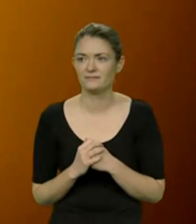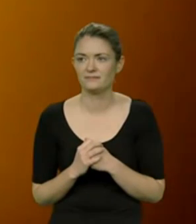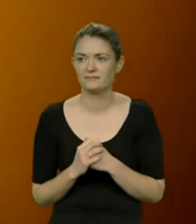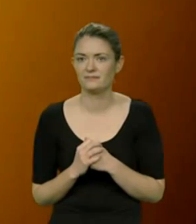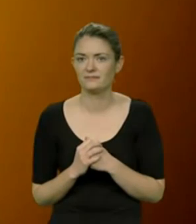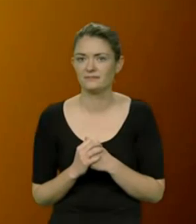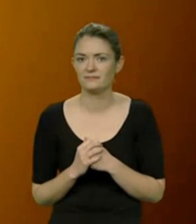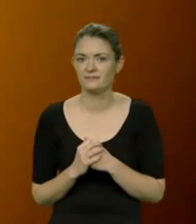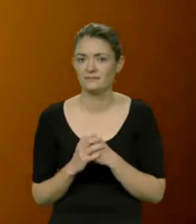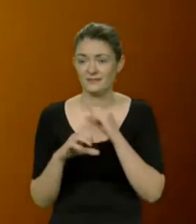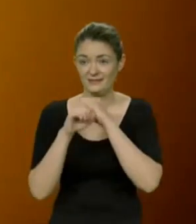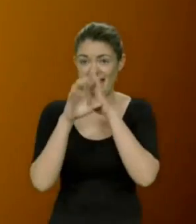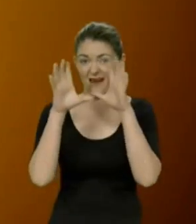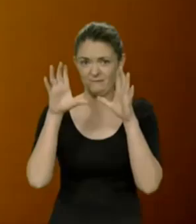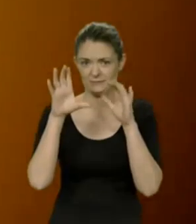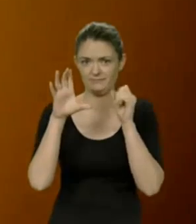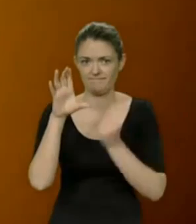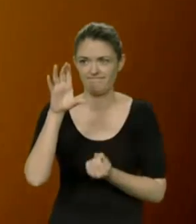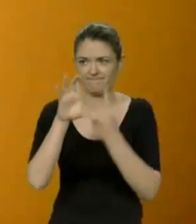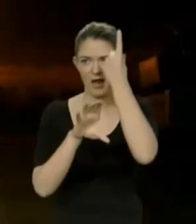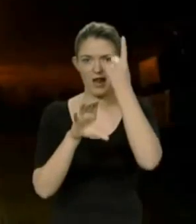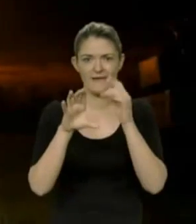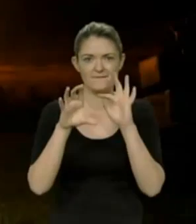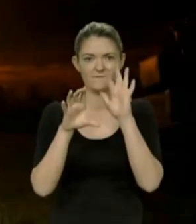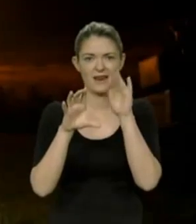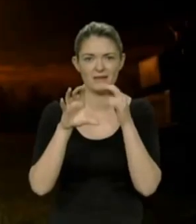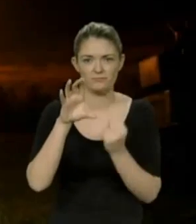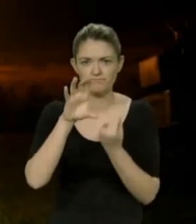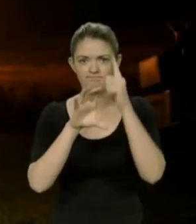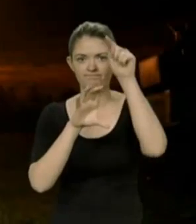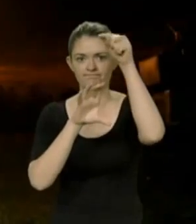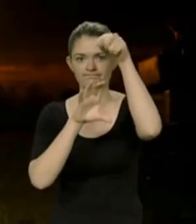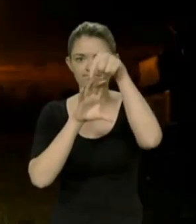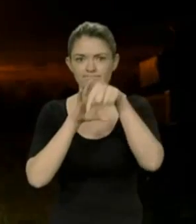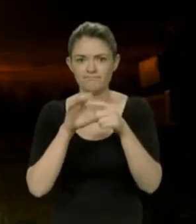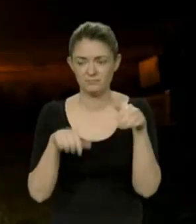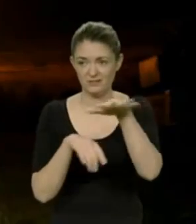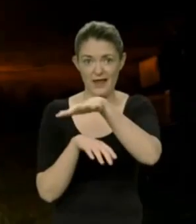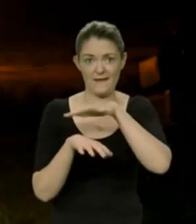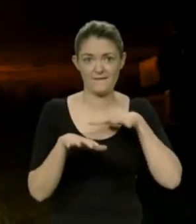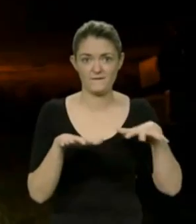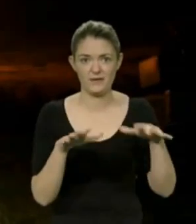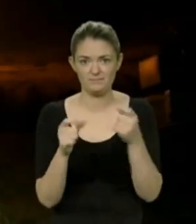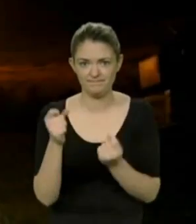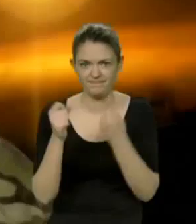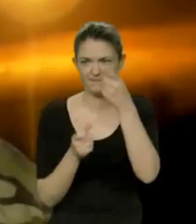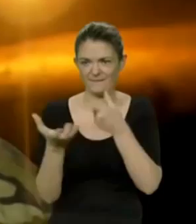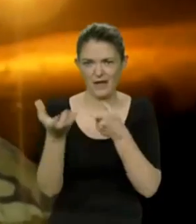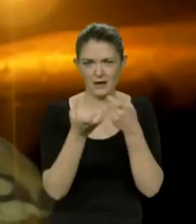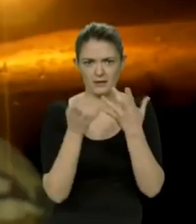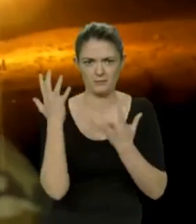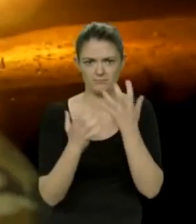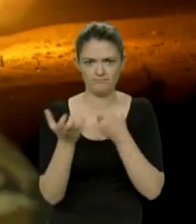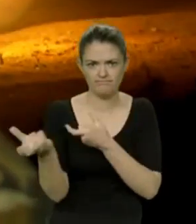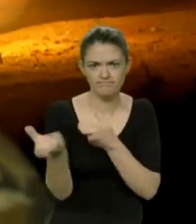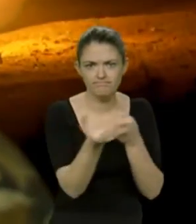The sky is illuminated by phosphorus flares. The armoured cavalry are doing a firepower exercise. It's the